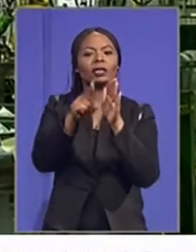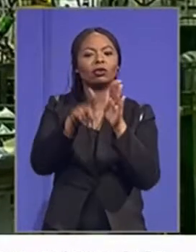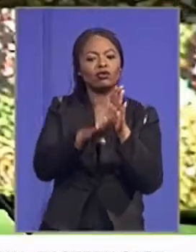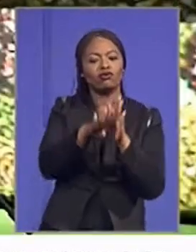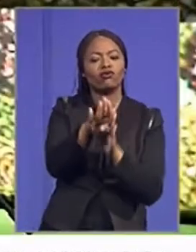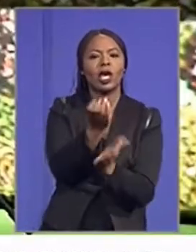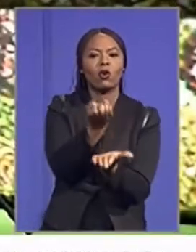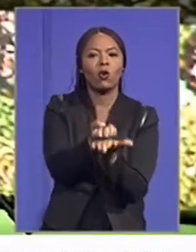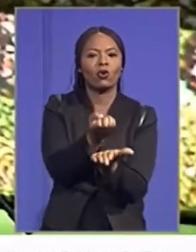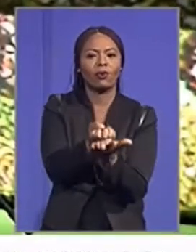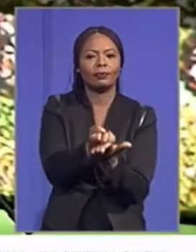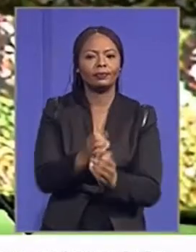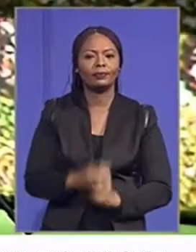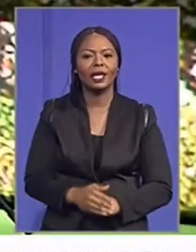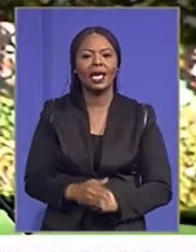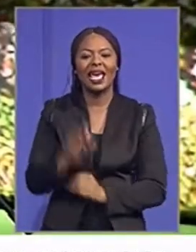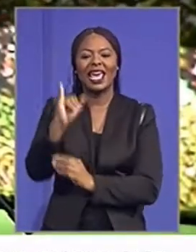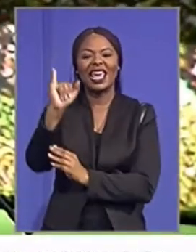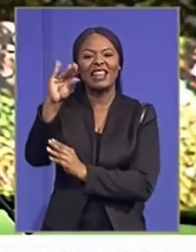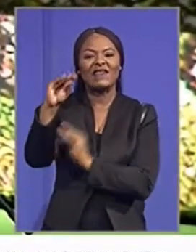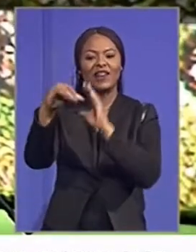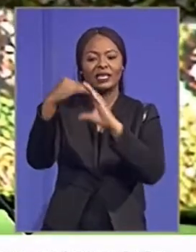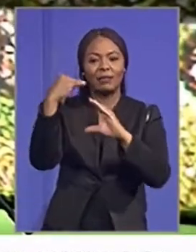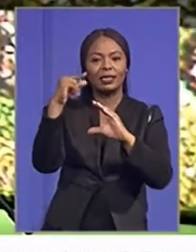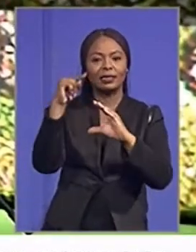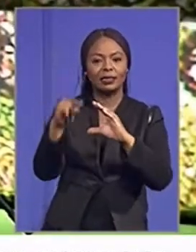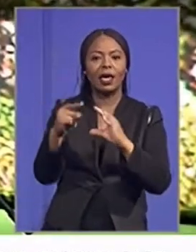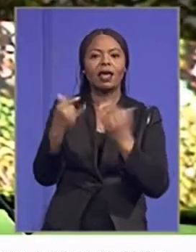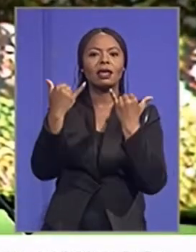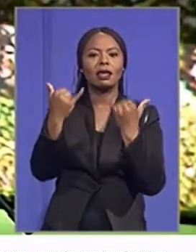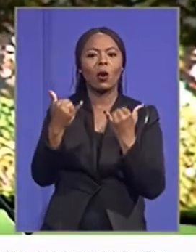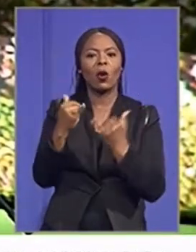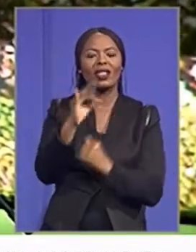investment, together with approximately